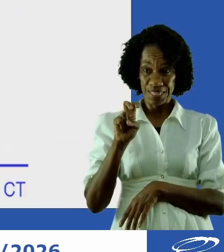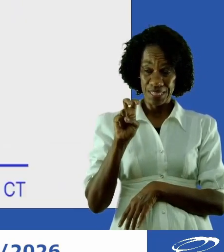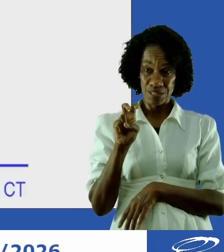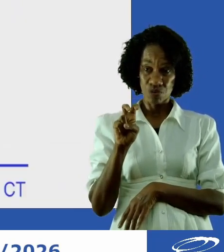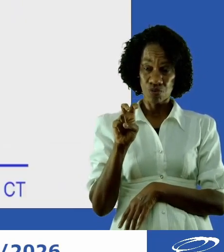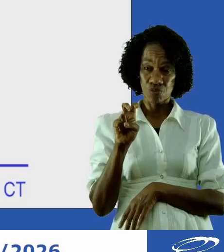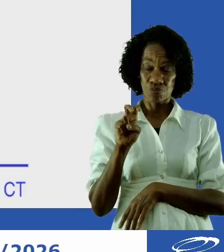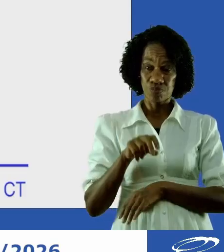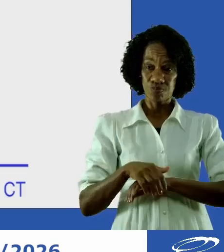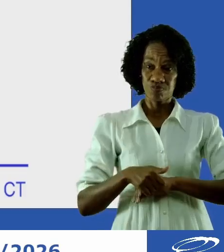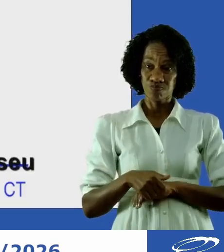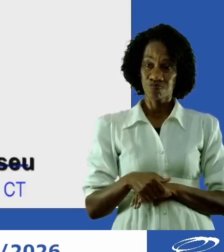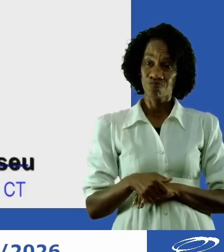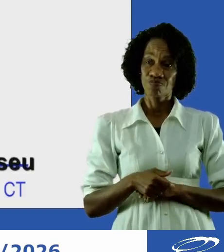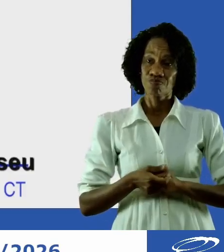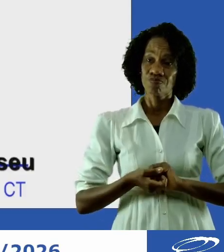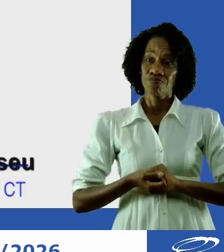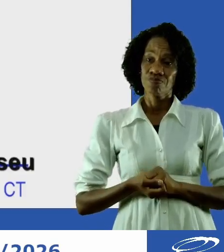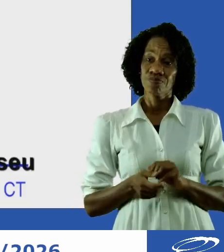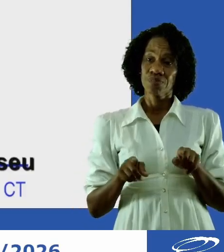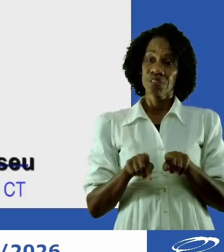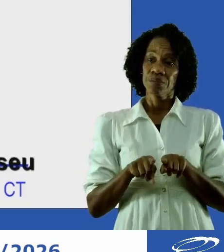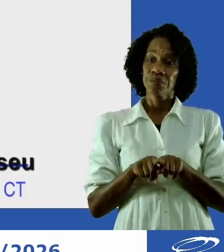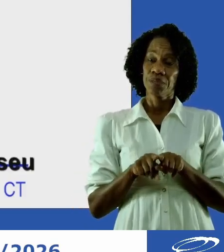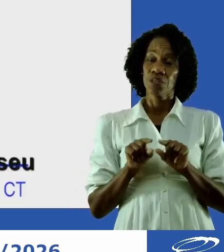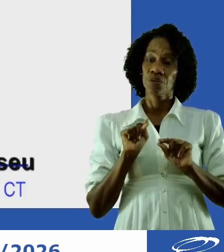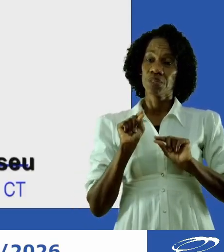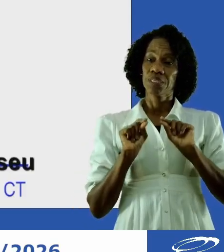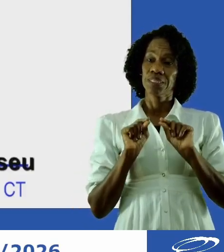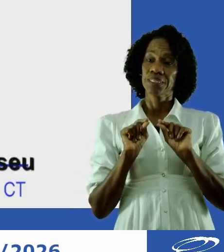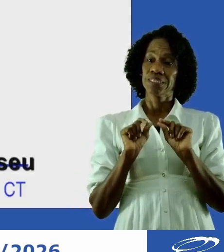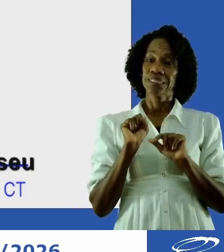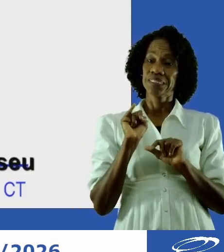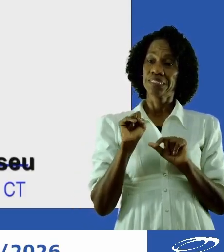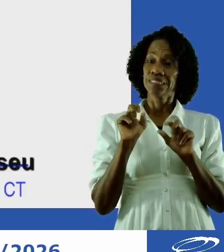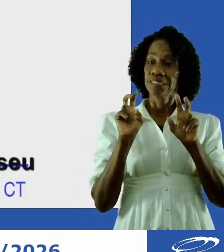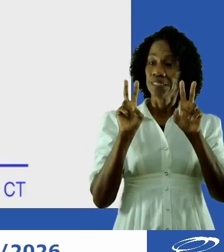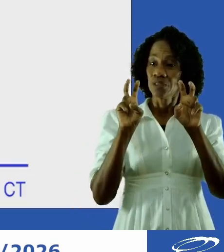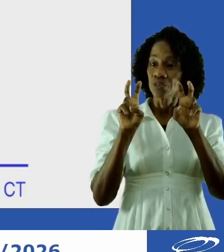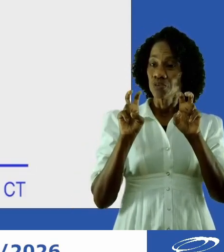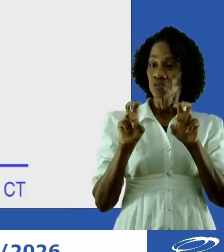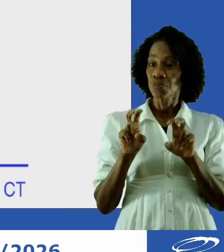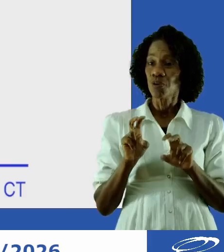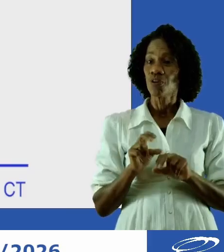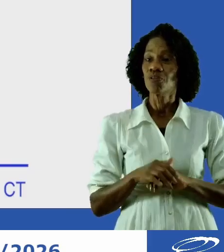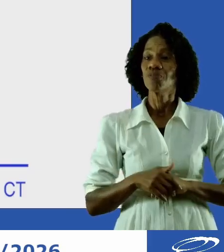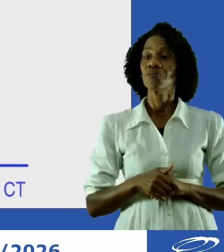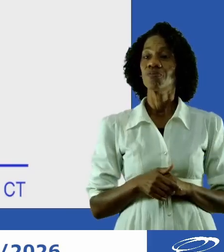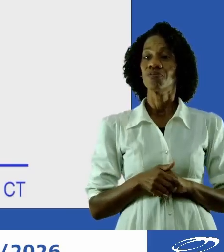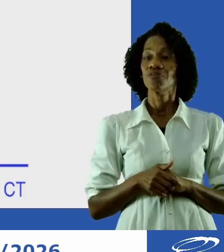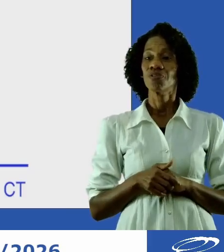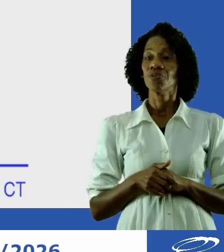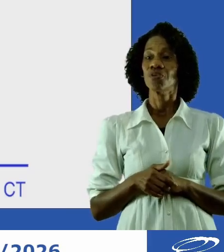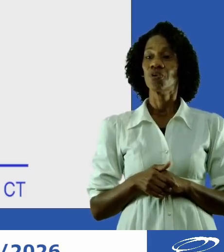that always concern when we talk about fluoroquinolones is its potential toxicity. And